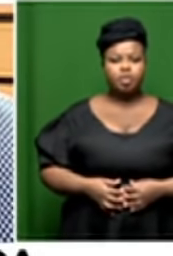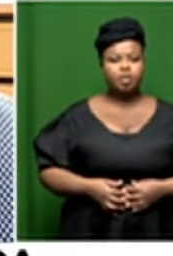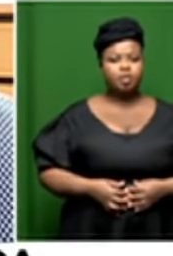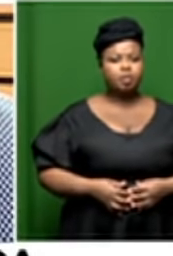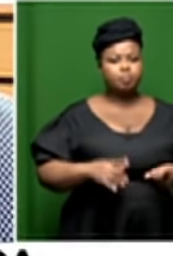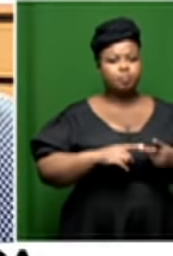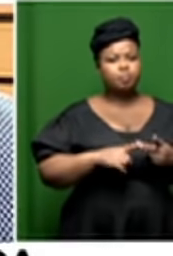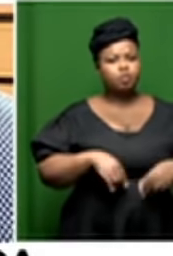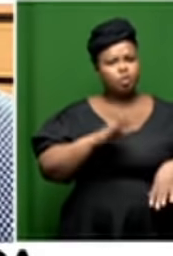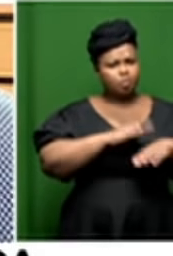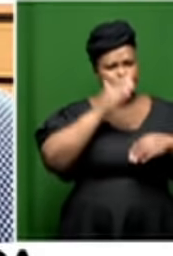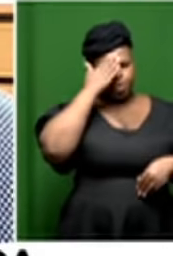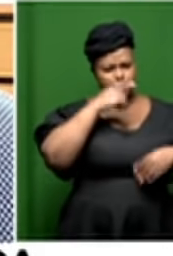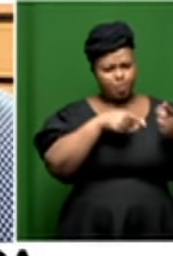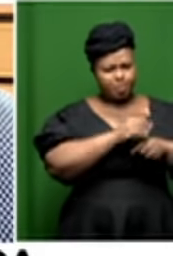particular variant?